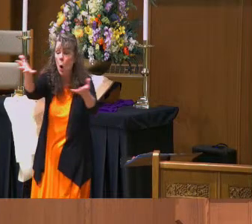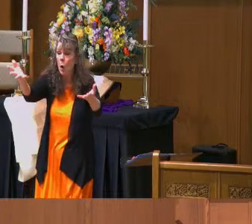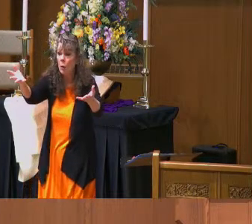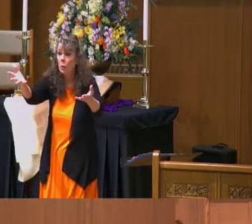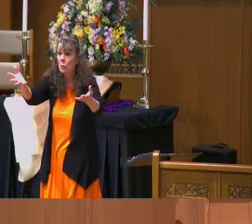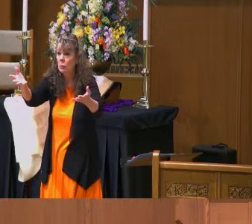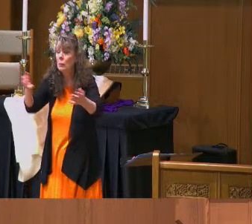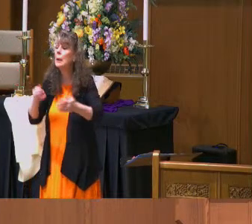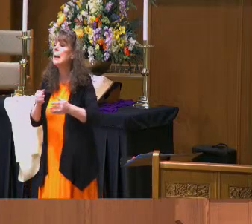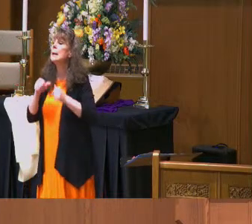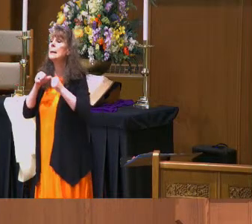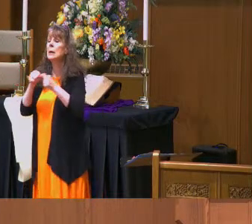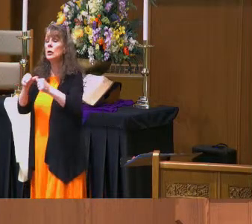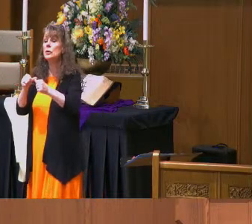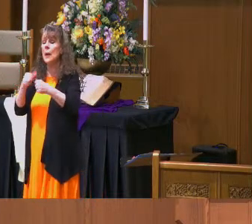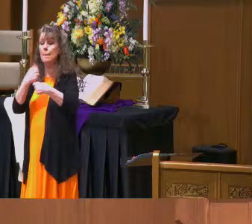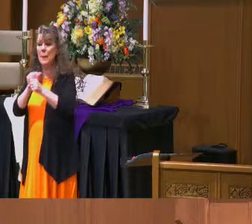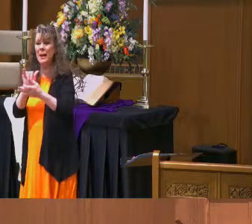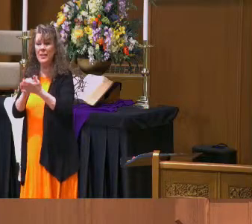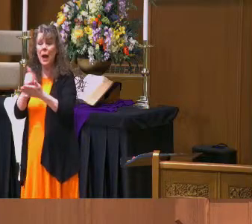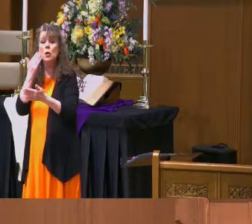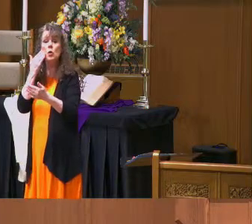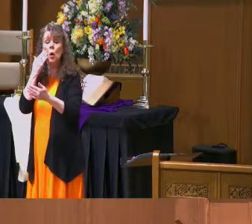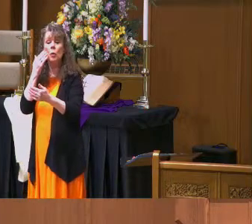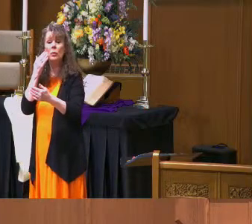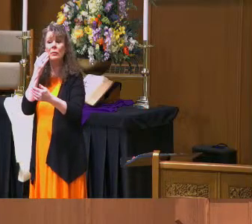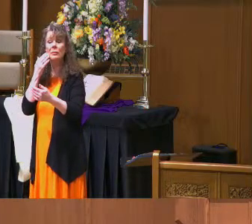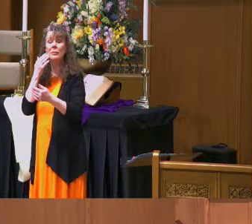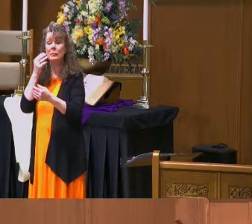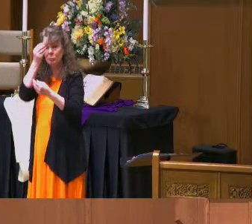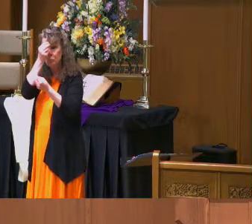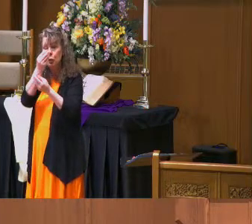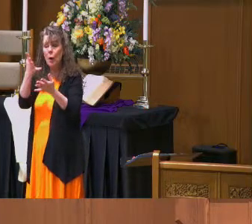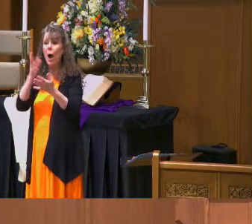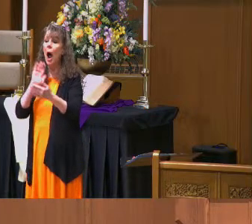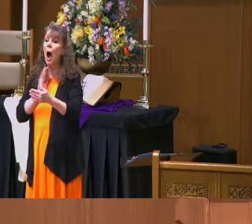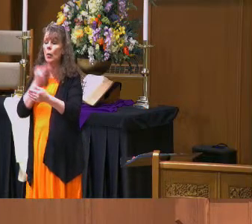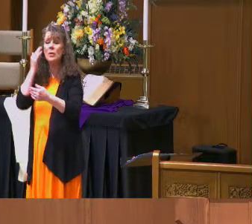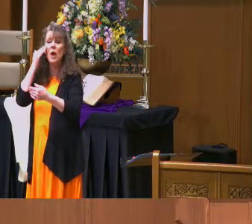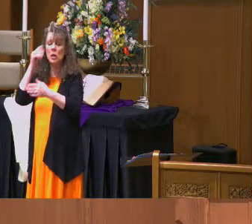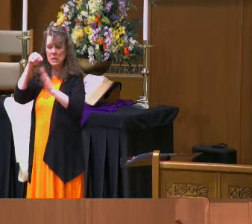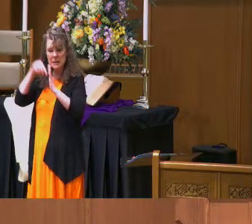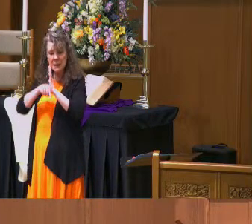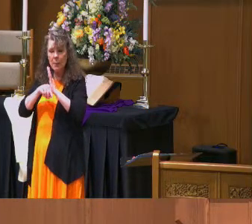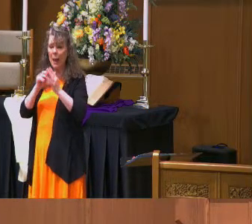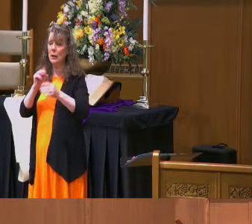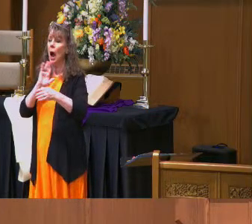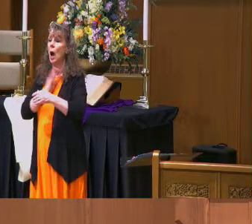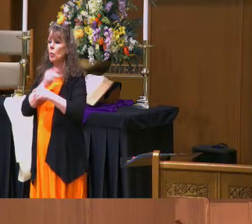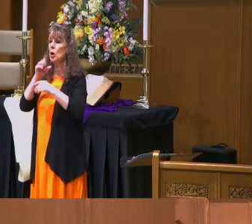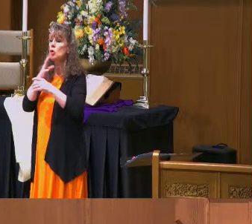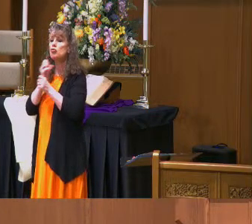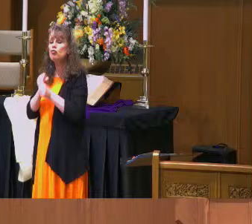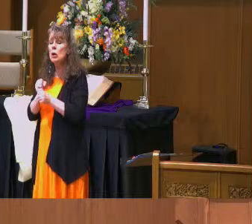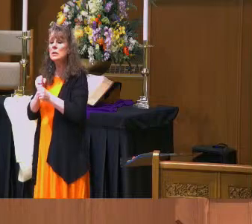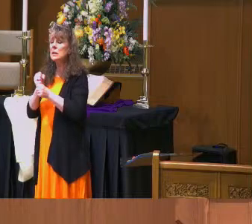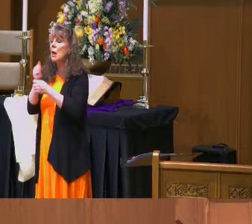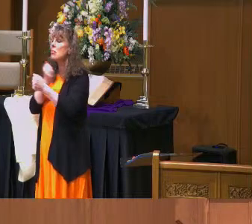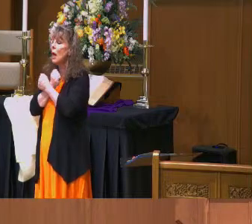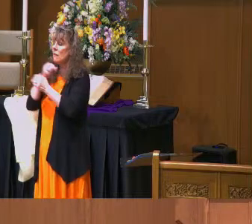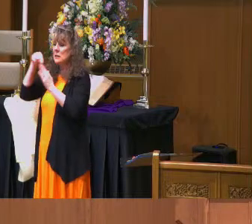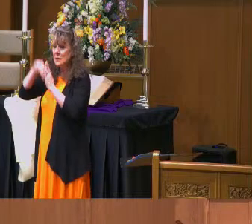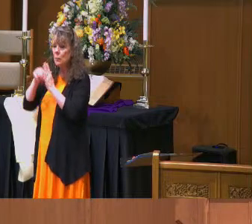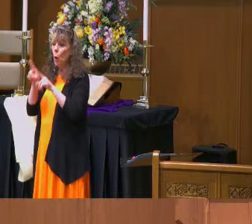he continues to make it known so that our knowledge deepens and that our trust and love deepen as well. As